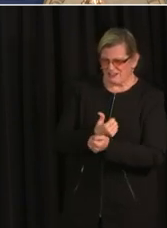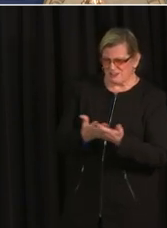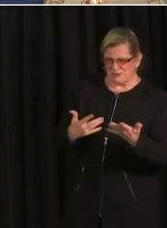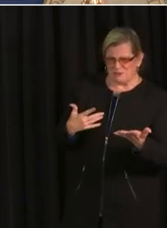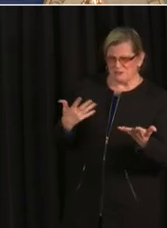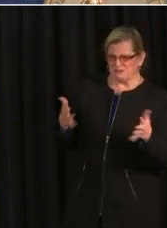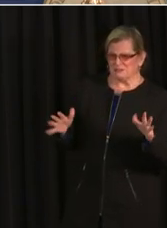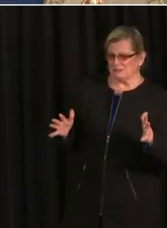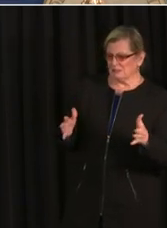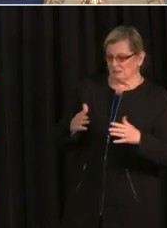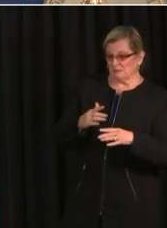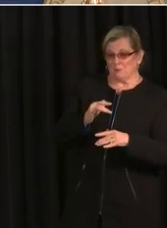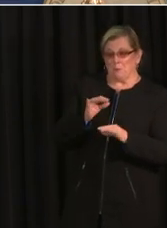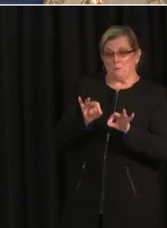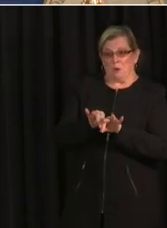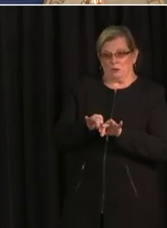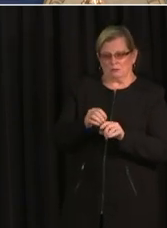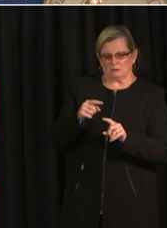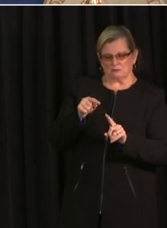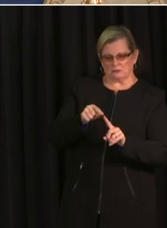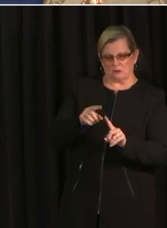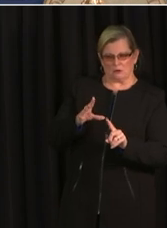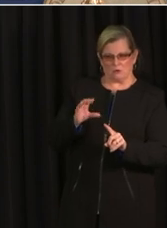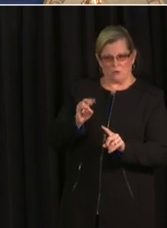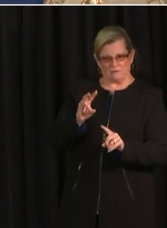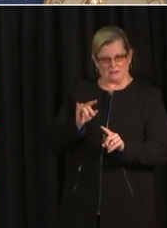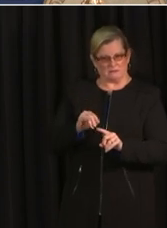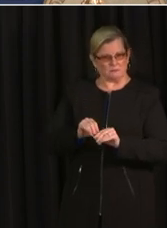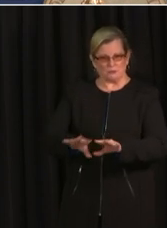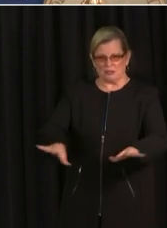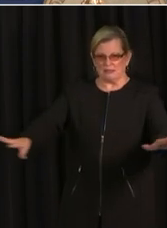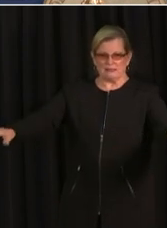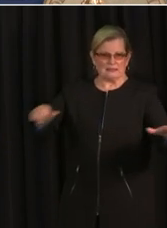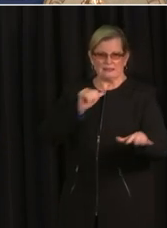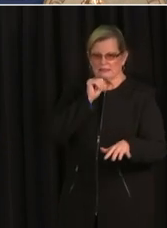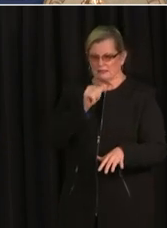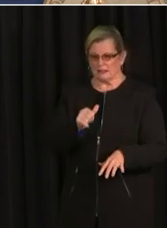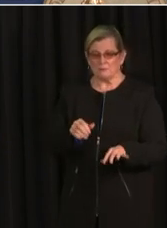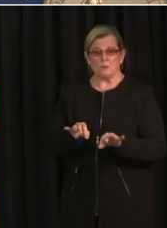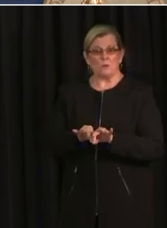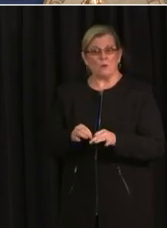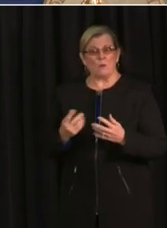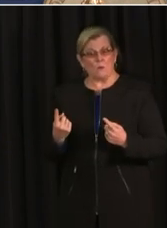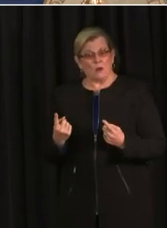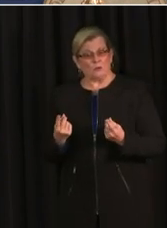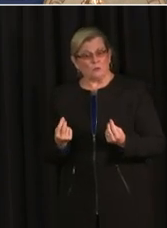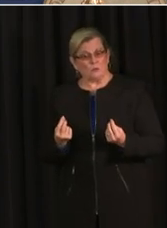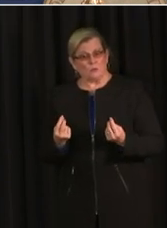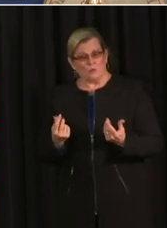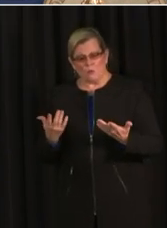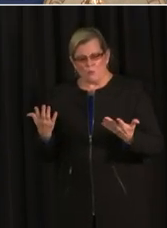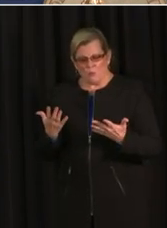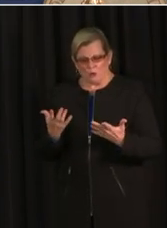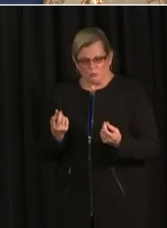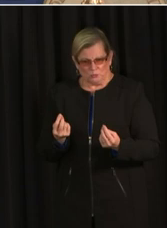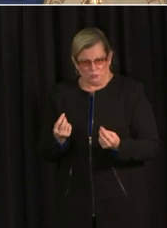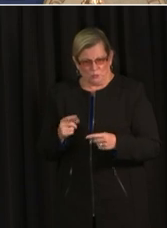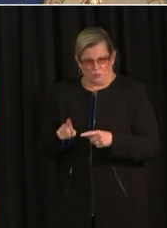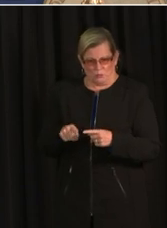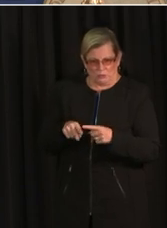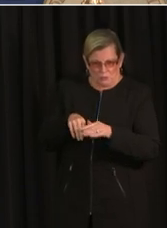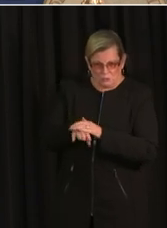stop the spread of the virus, get our kids back to school, gets us one step closer